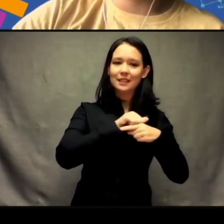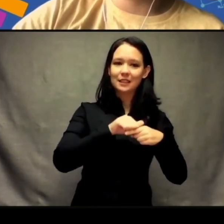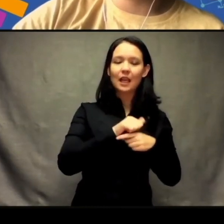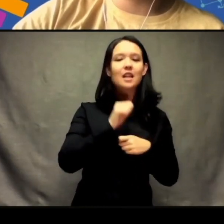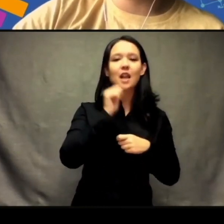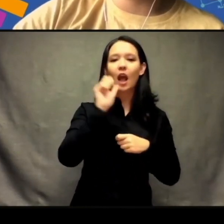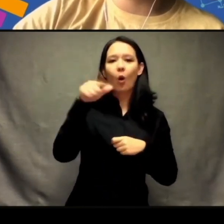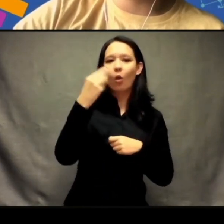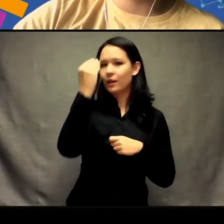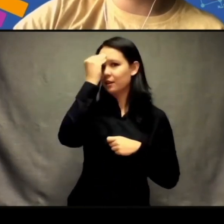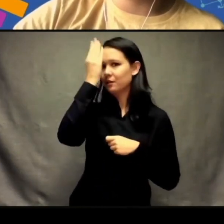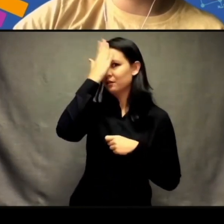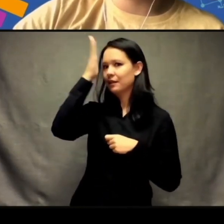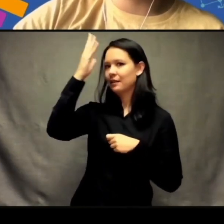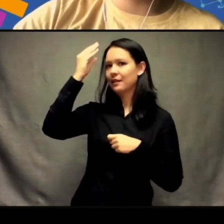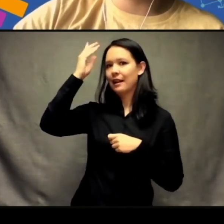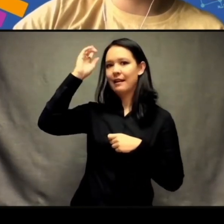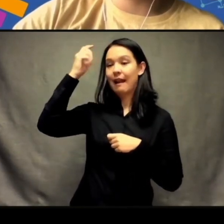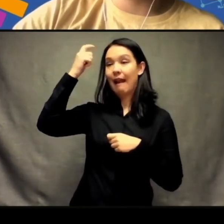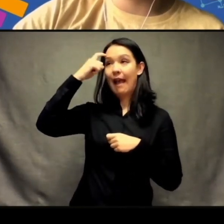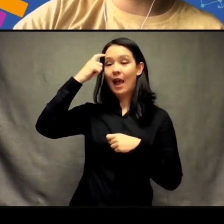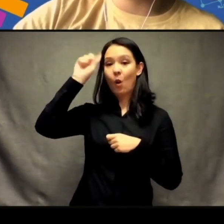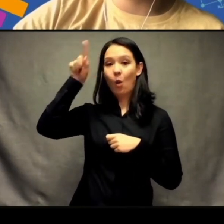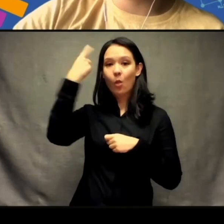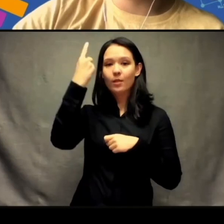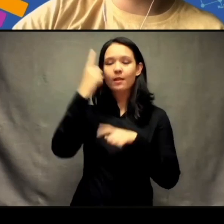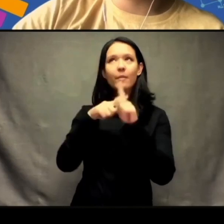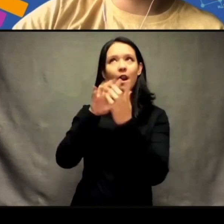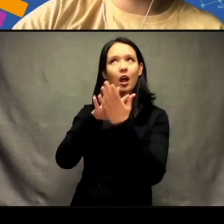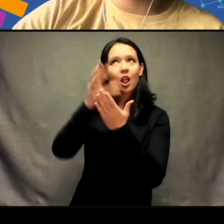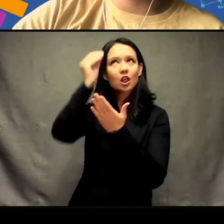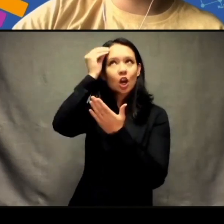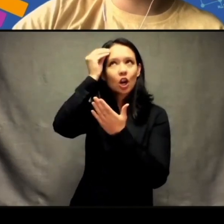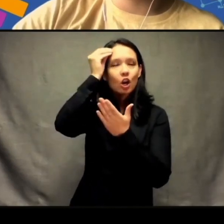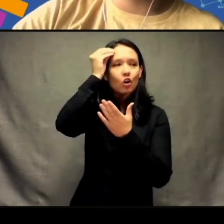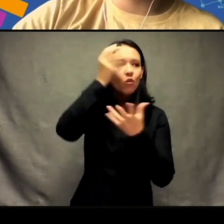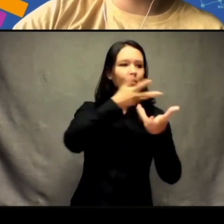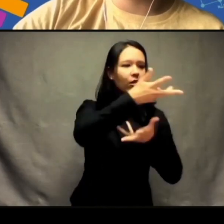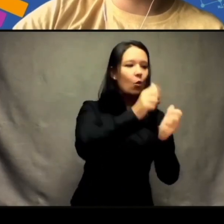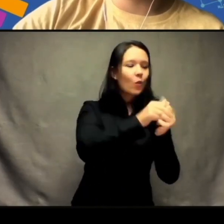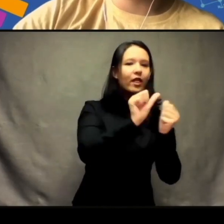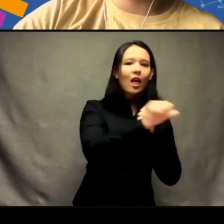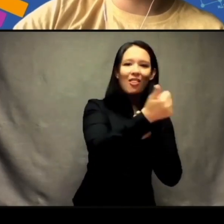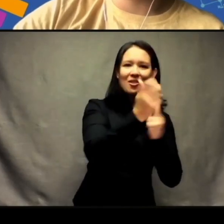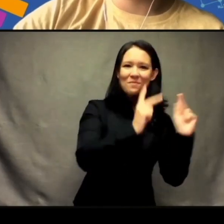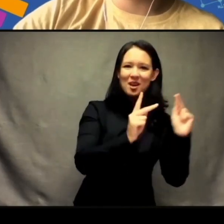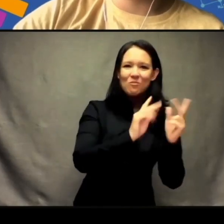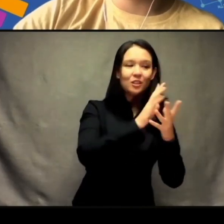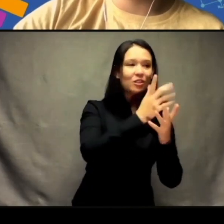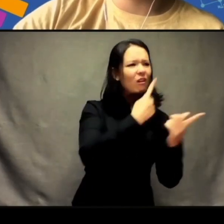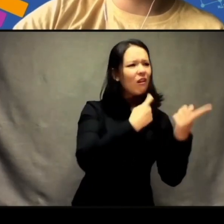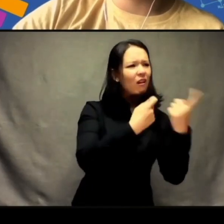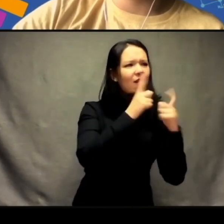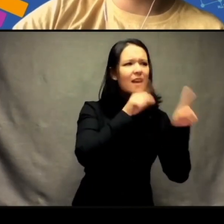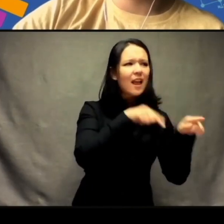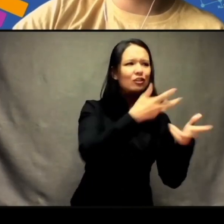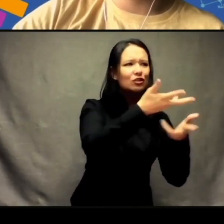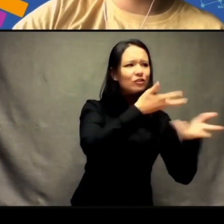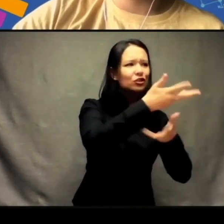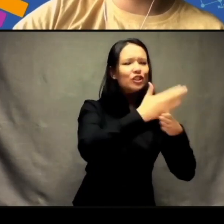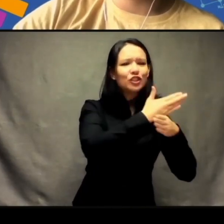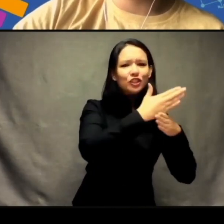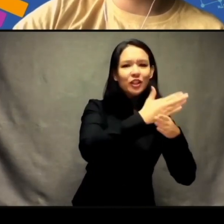all in your head, but it's something that you learn with others and share your questions, and people have